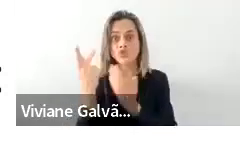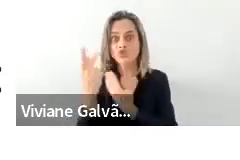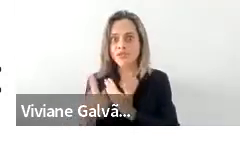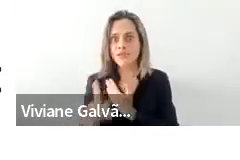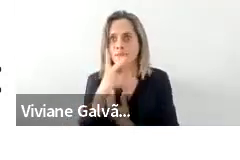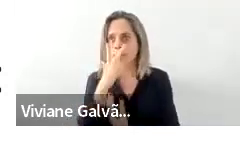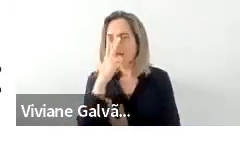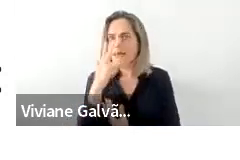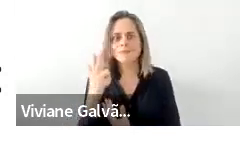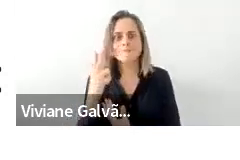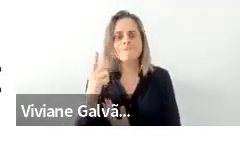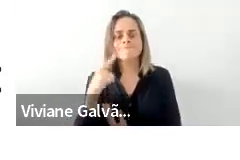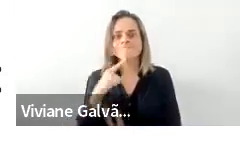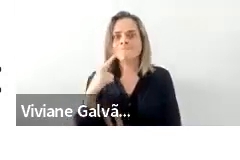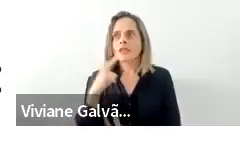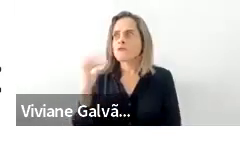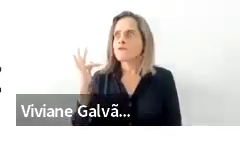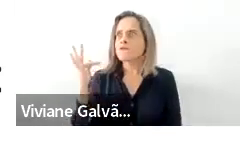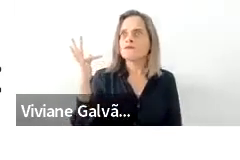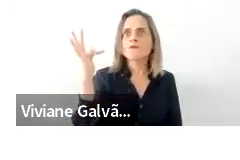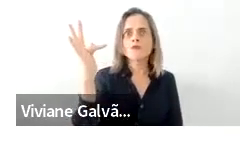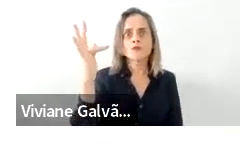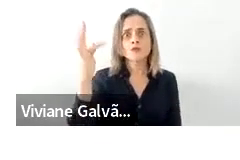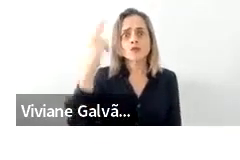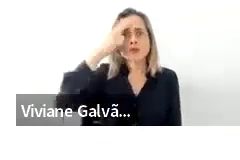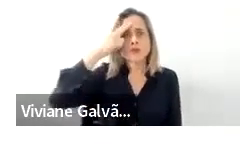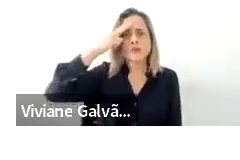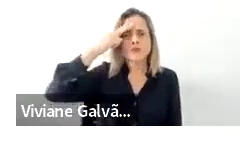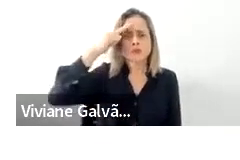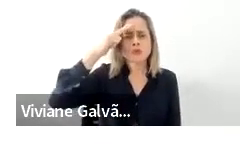paradigm at that time.